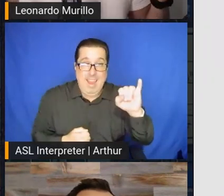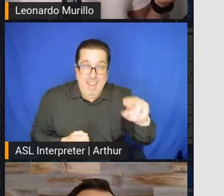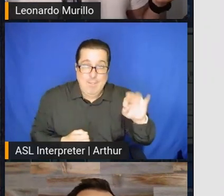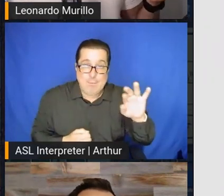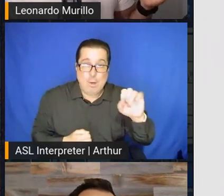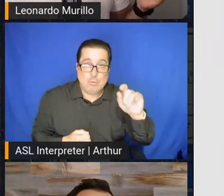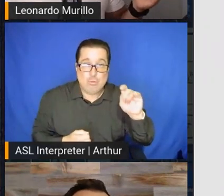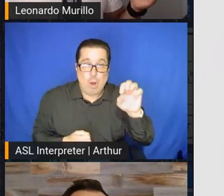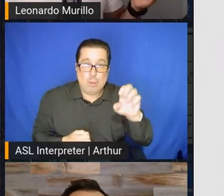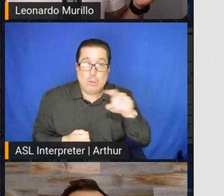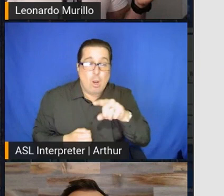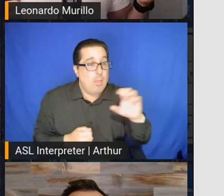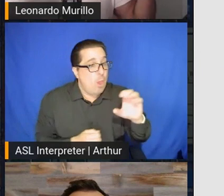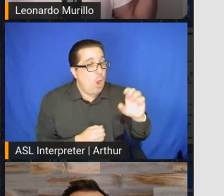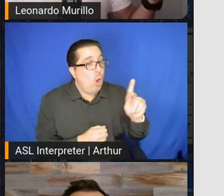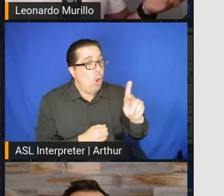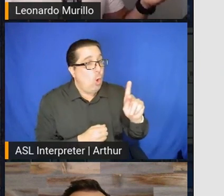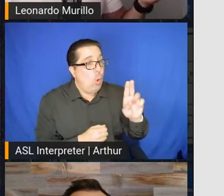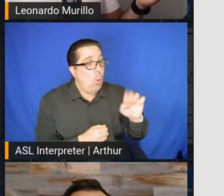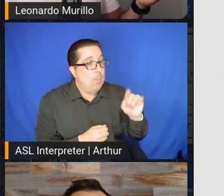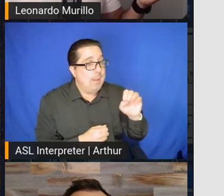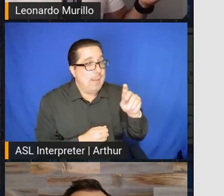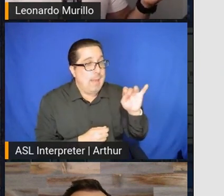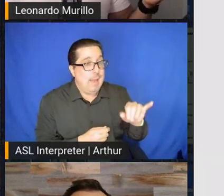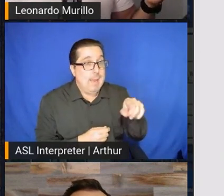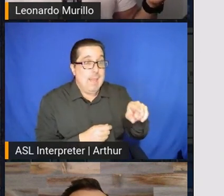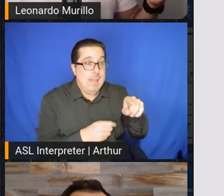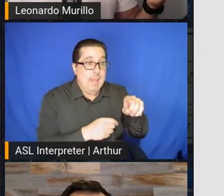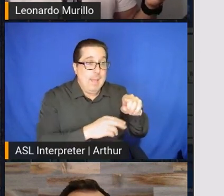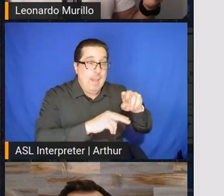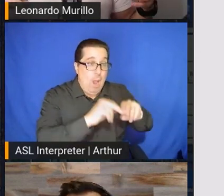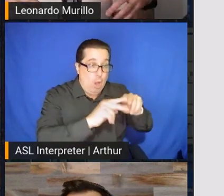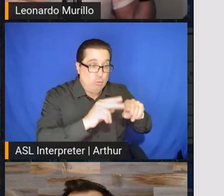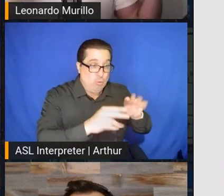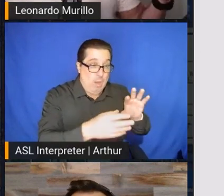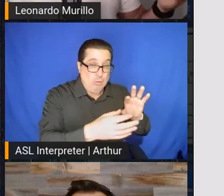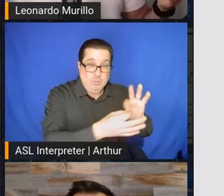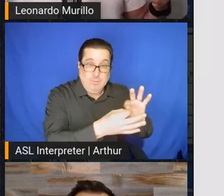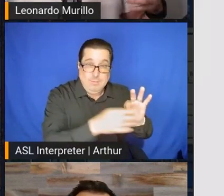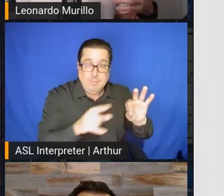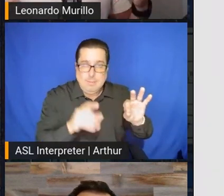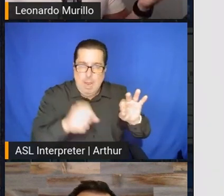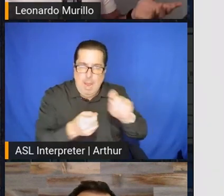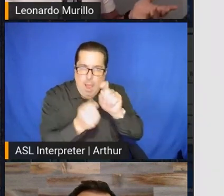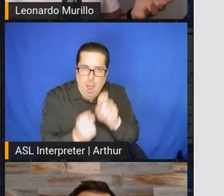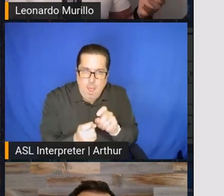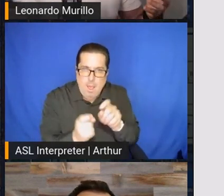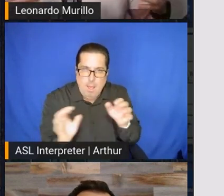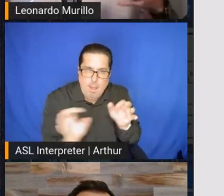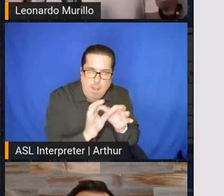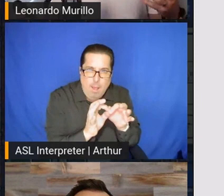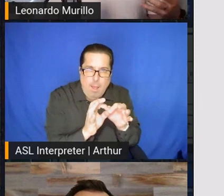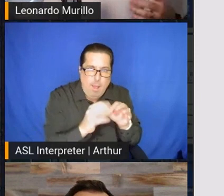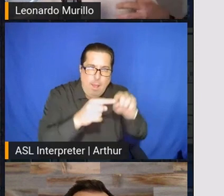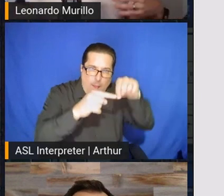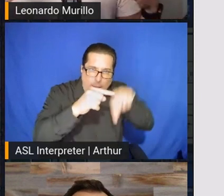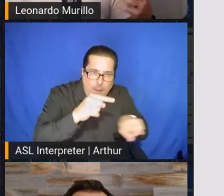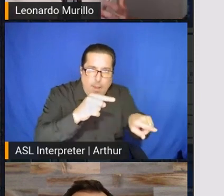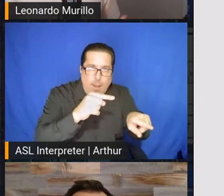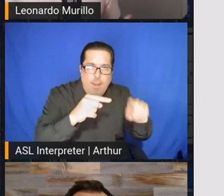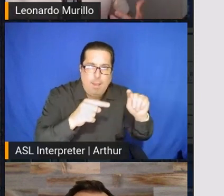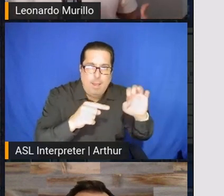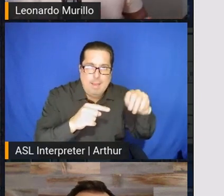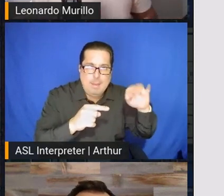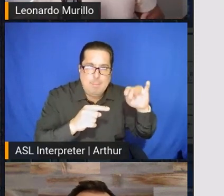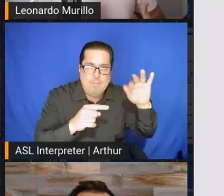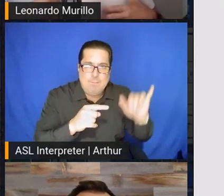Kubernetes constructs, you can customize and you can parameterize and you can templatize, right? All these things. It